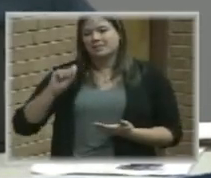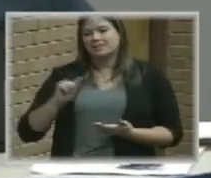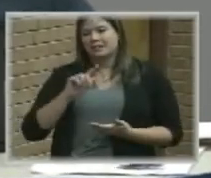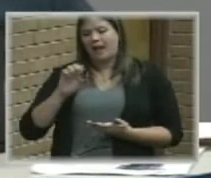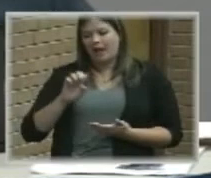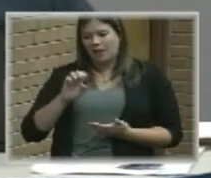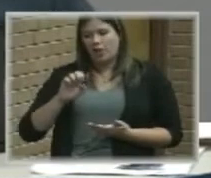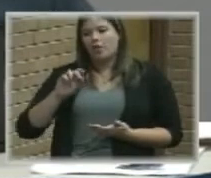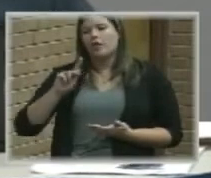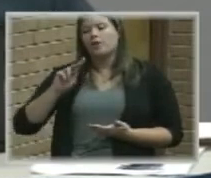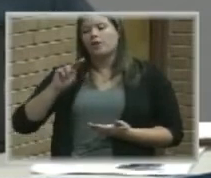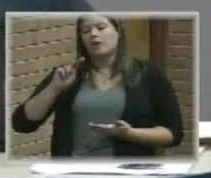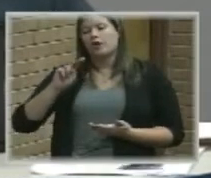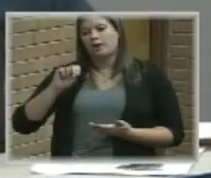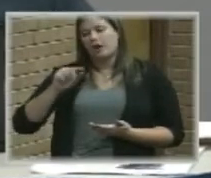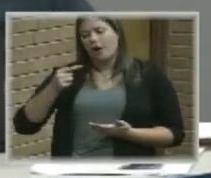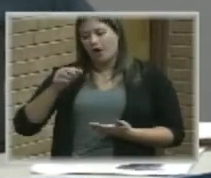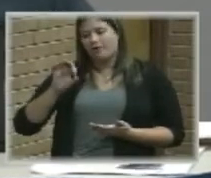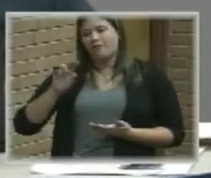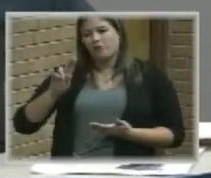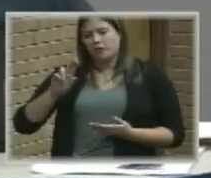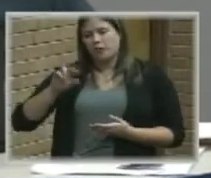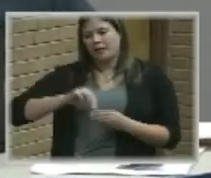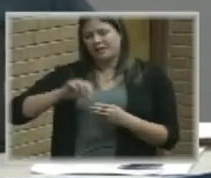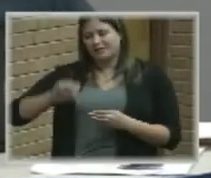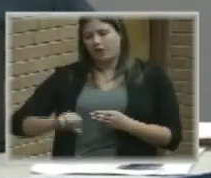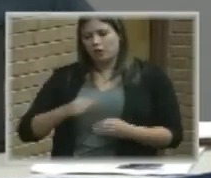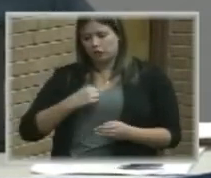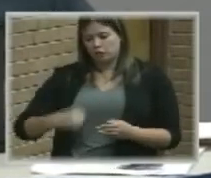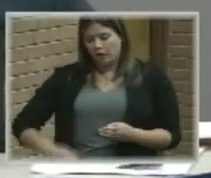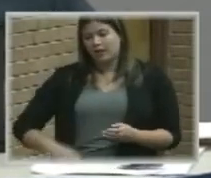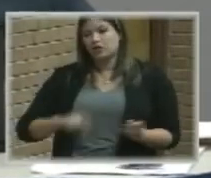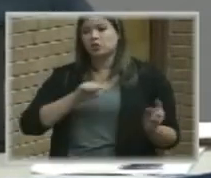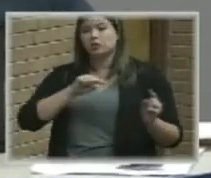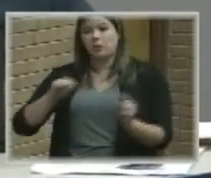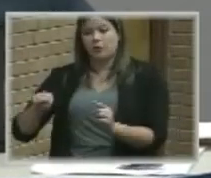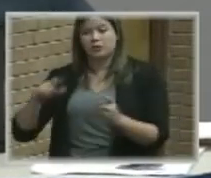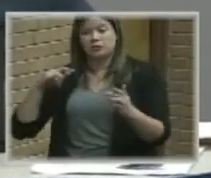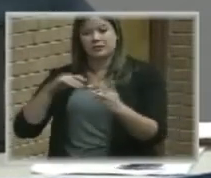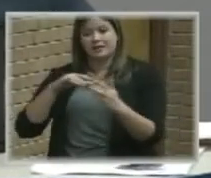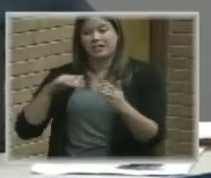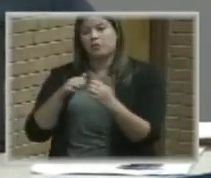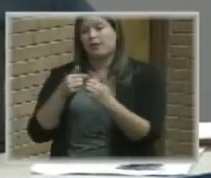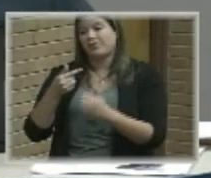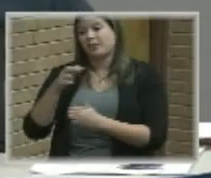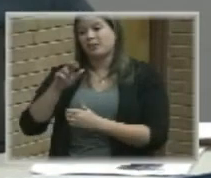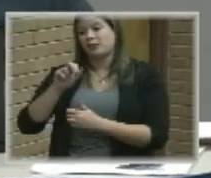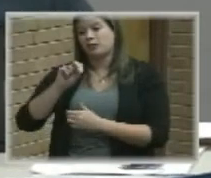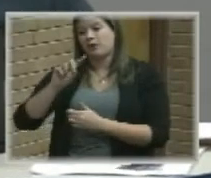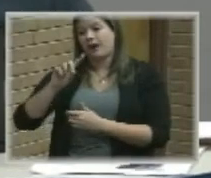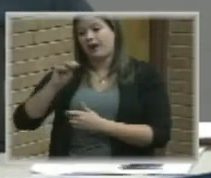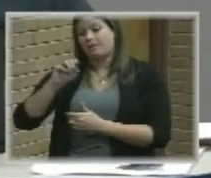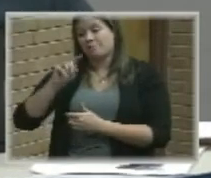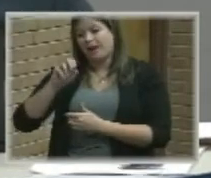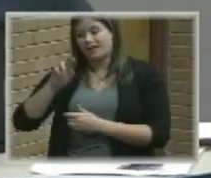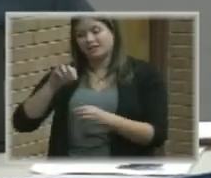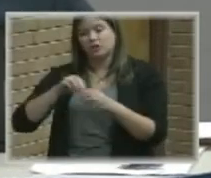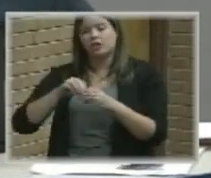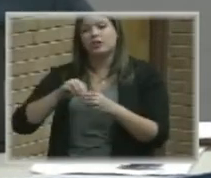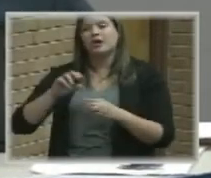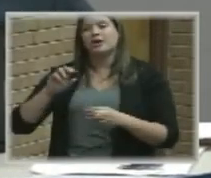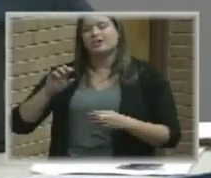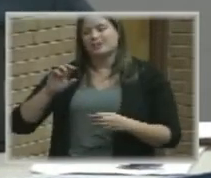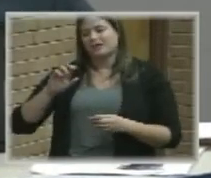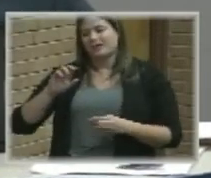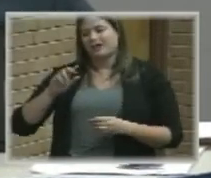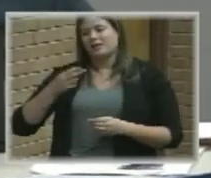southern China, and she's going to go study with the Grand Master in Hong Kong, and then we're going to go travel north to the original